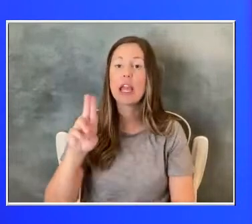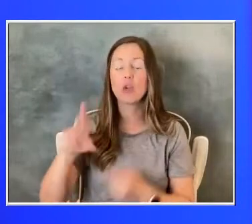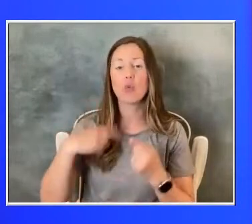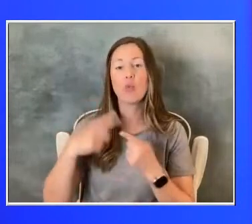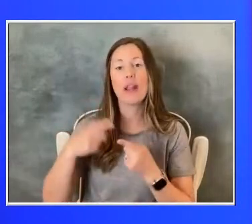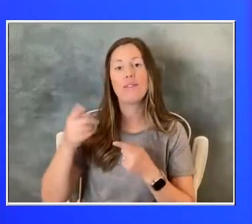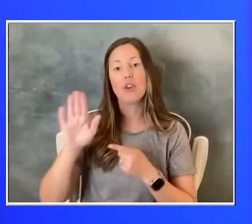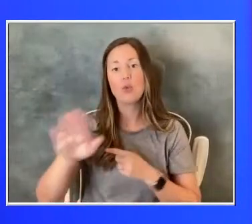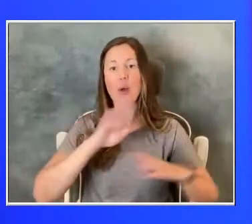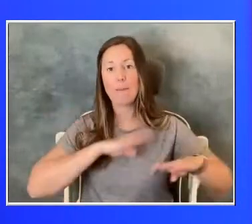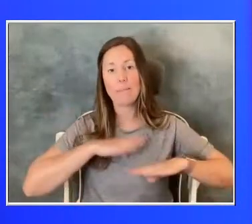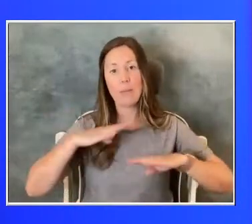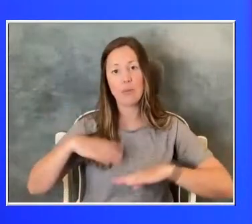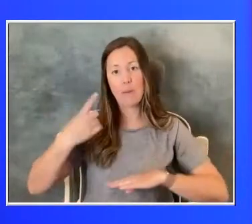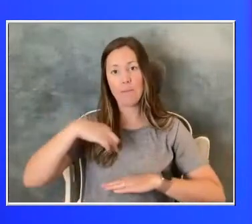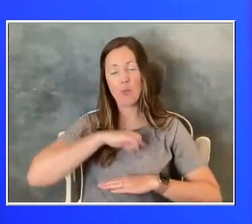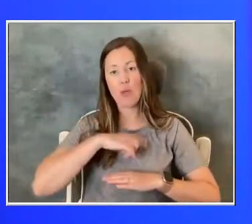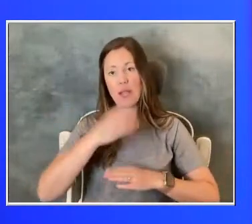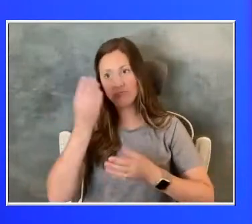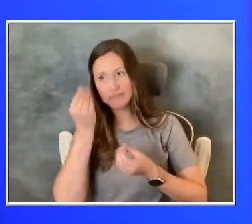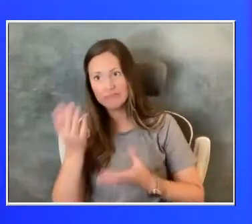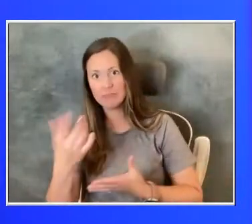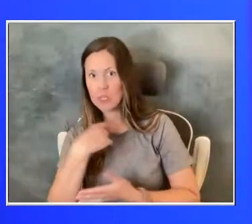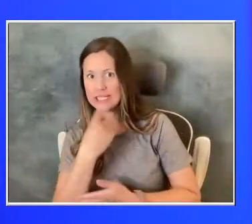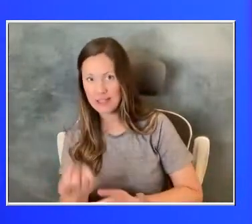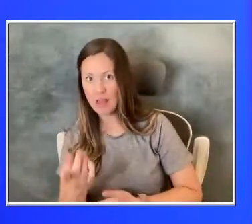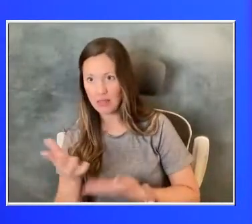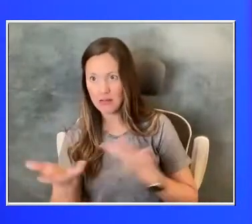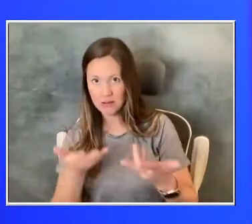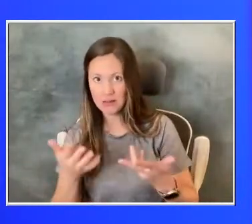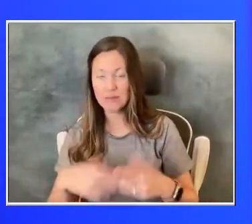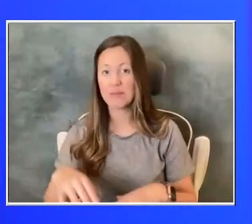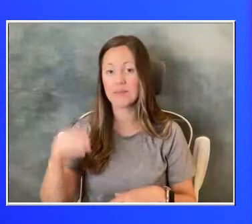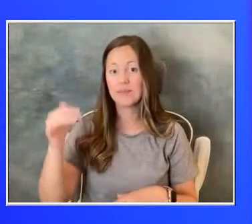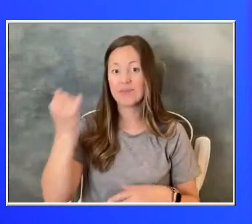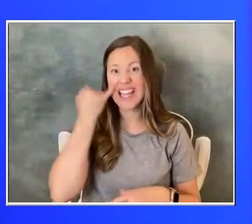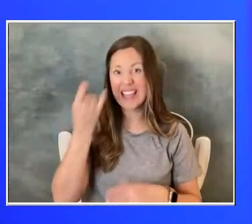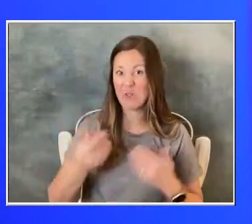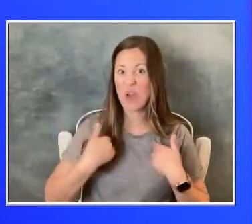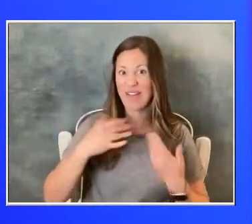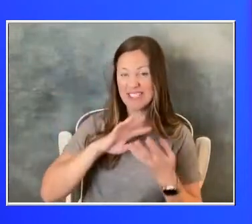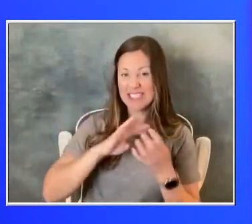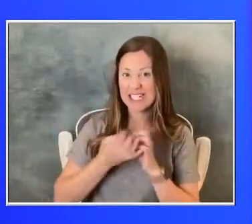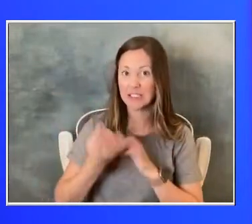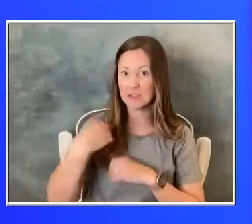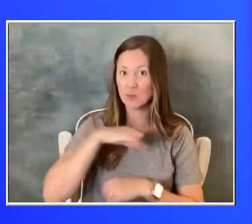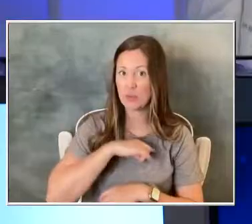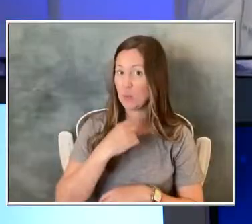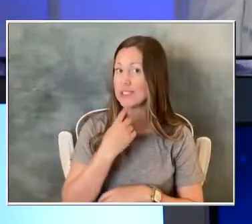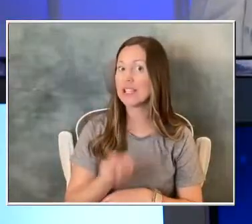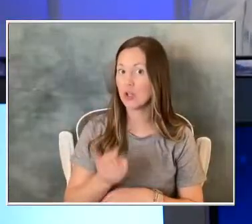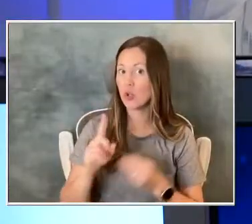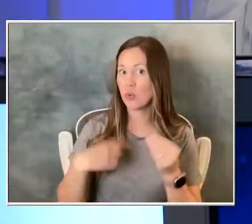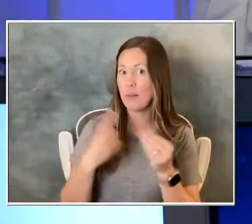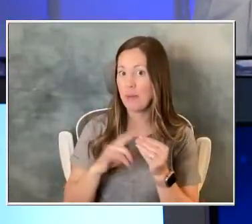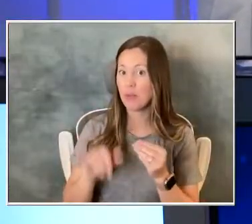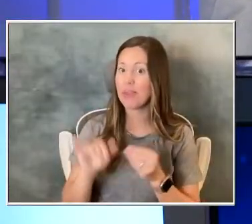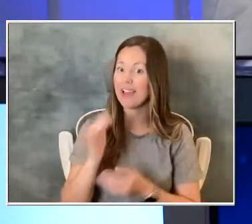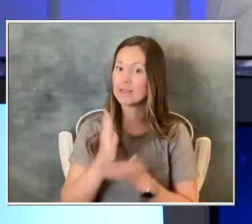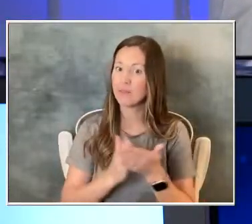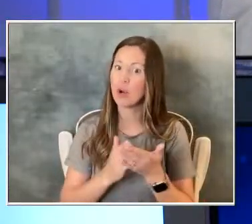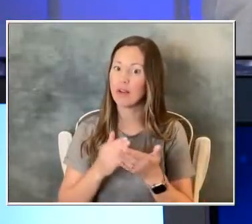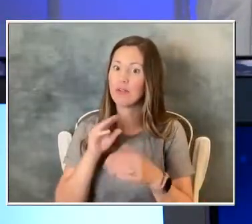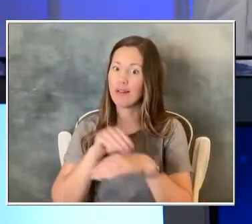do notify patients of their breast density. If you have dense breast tissue, we will alert you to that. And that's part of the guidelines. Absolutely. But we've been doing